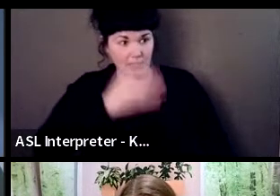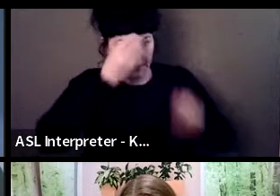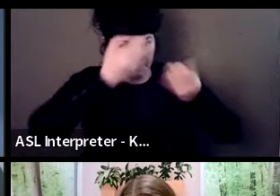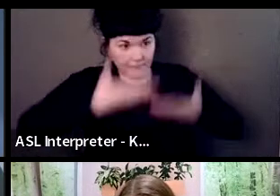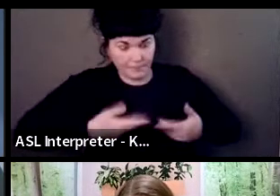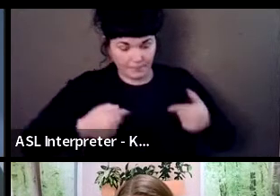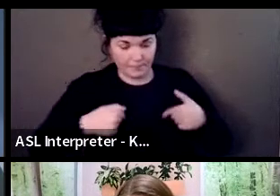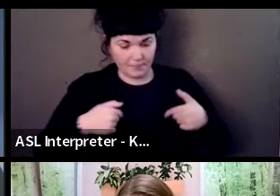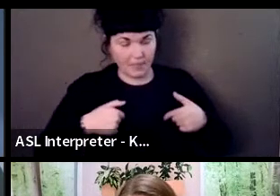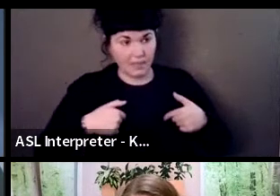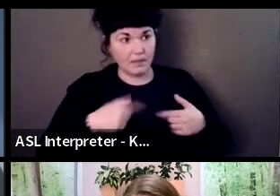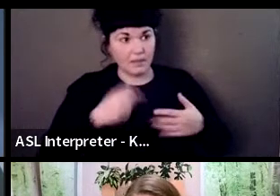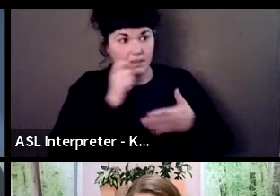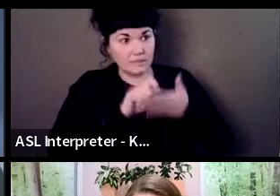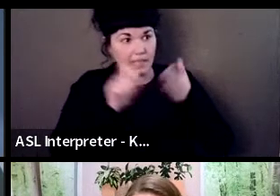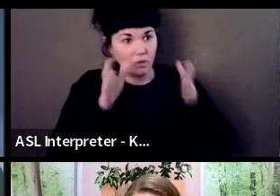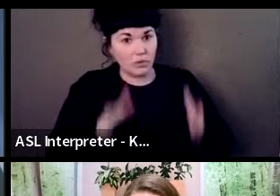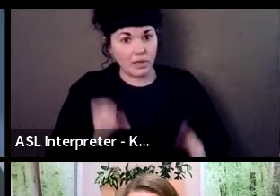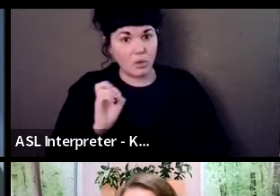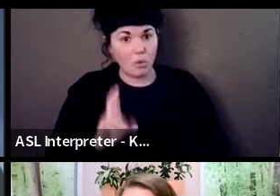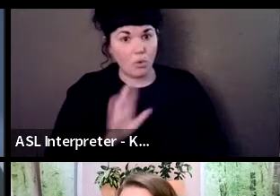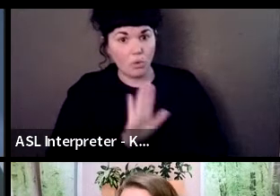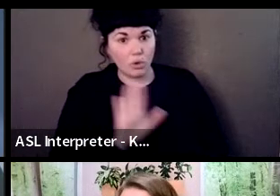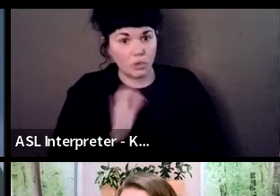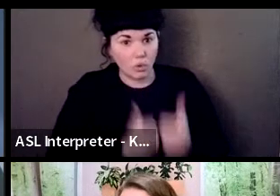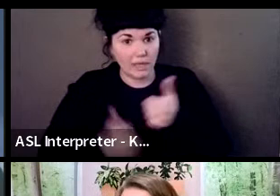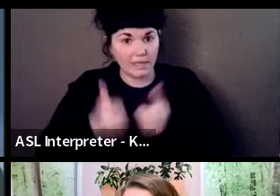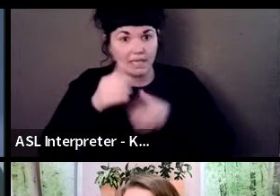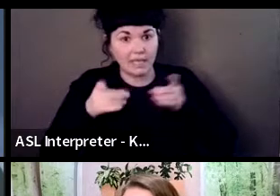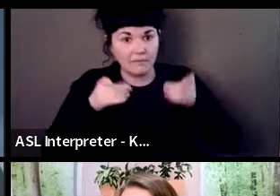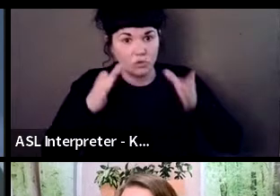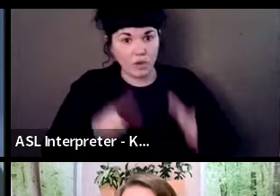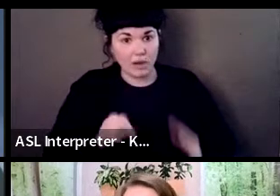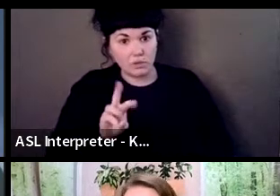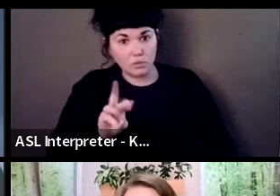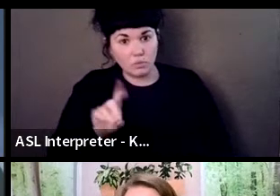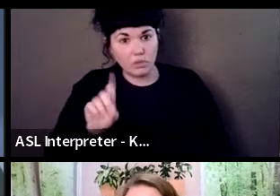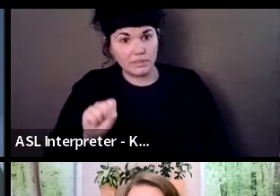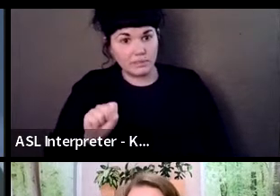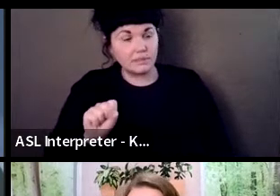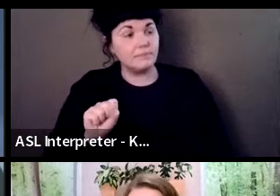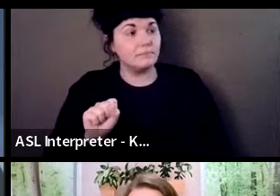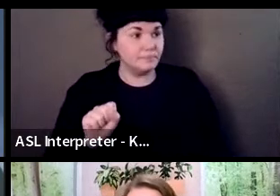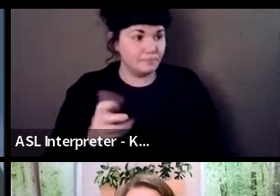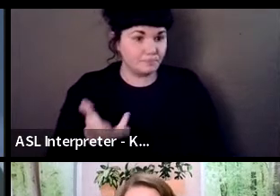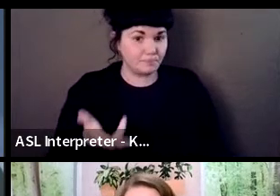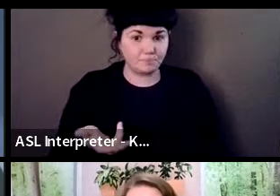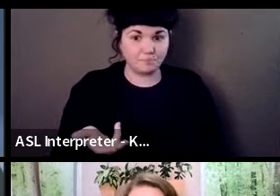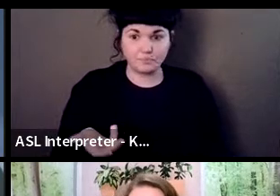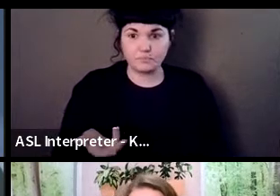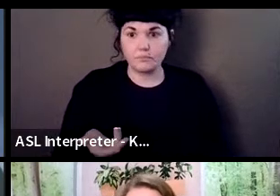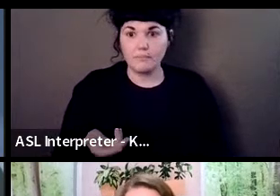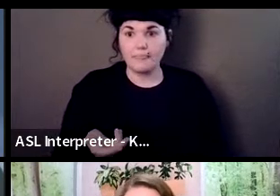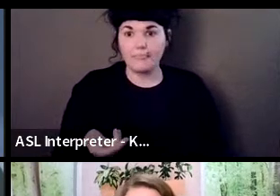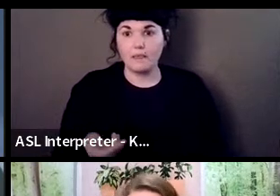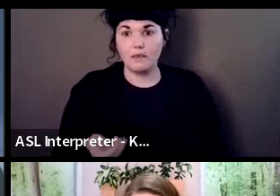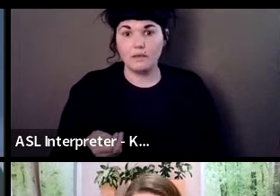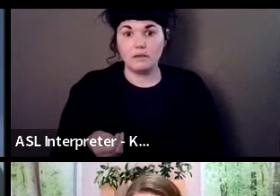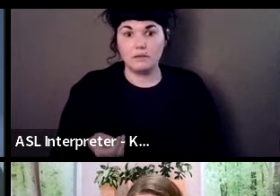myself as secretary or your executive director, Edward Woods, so that we